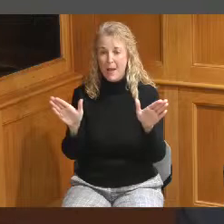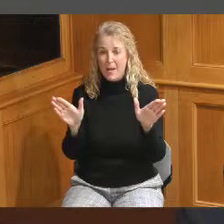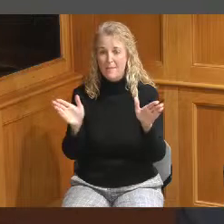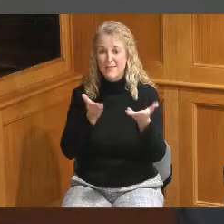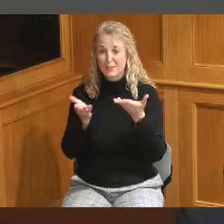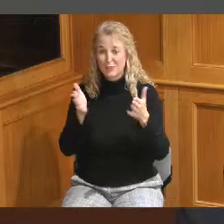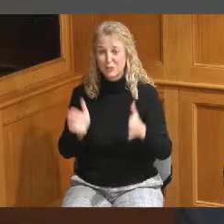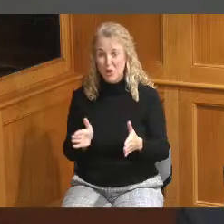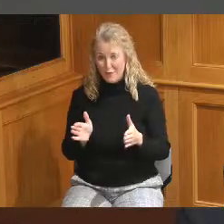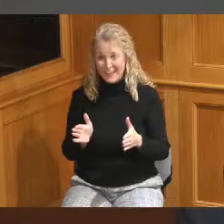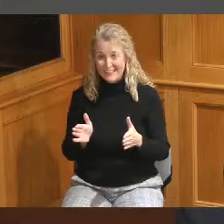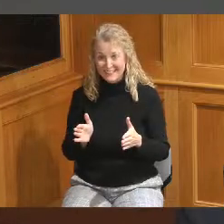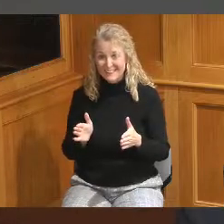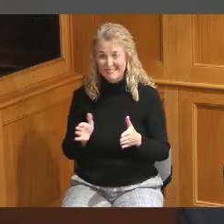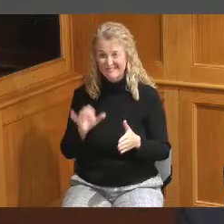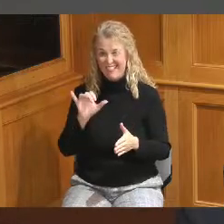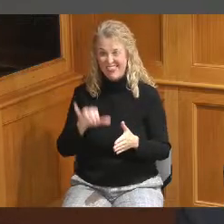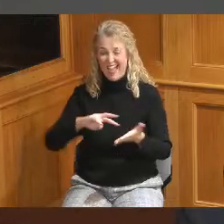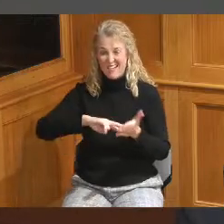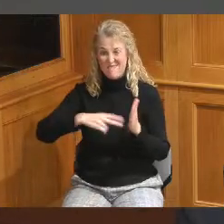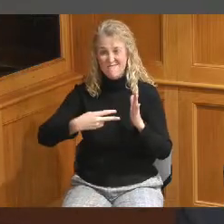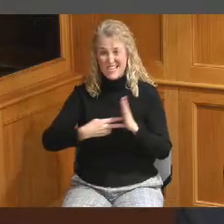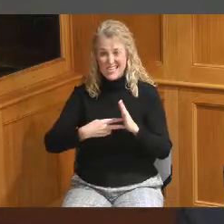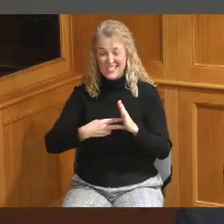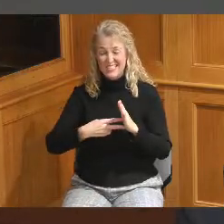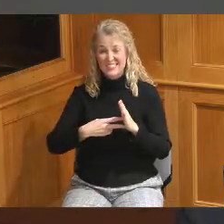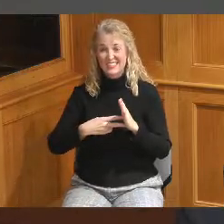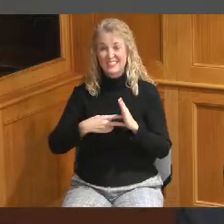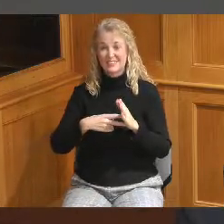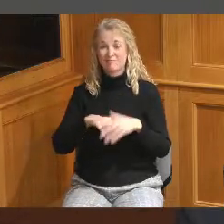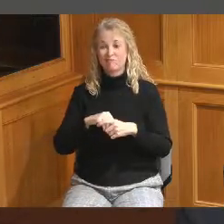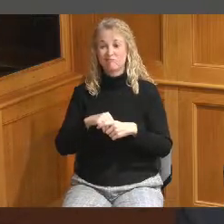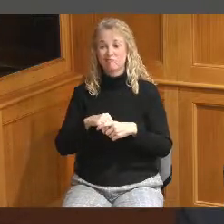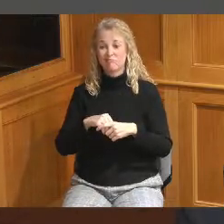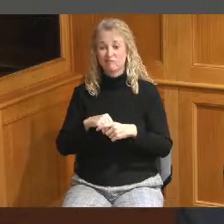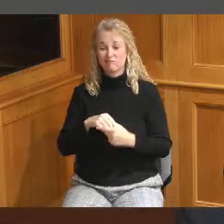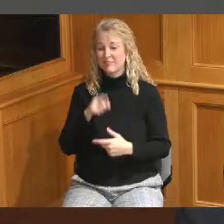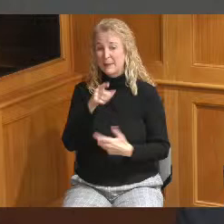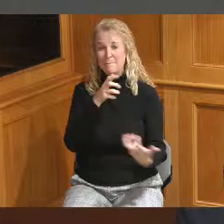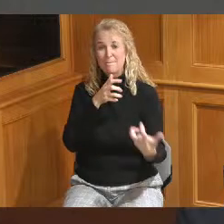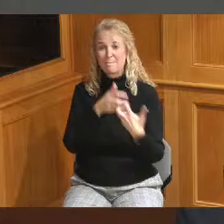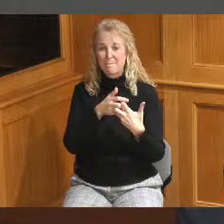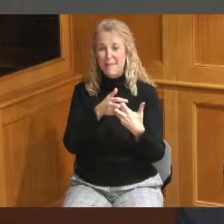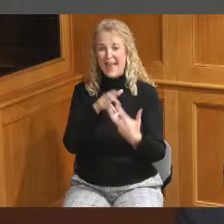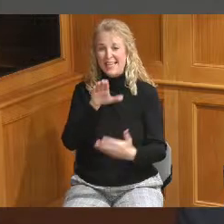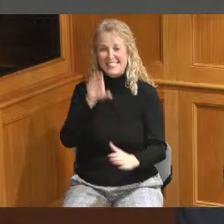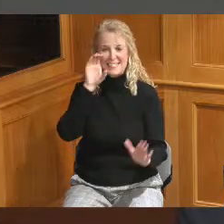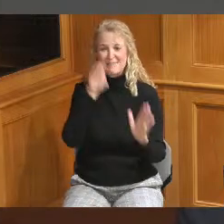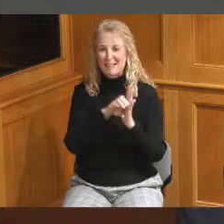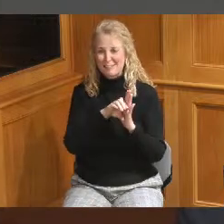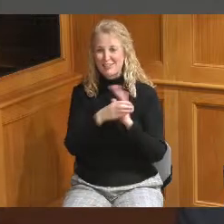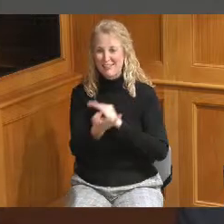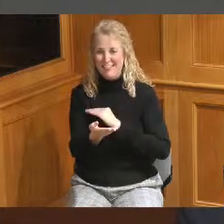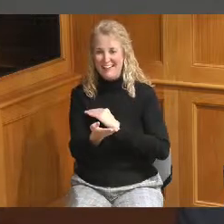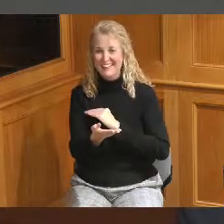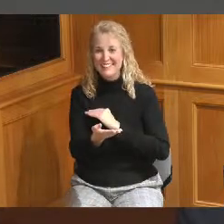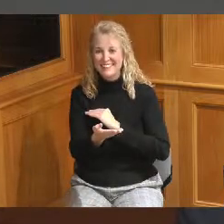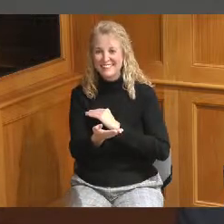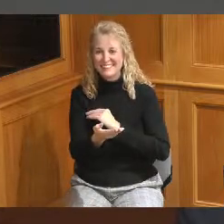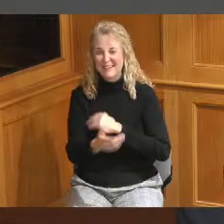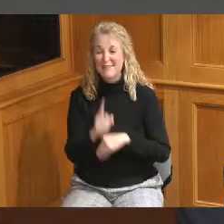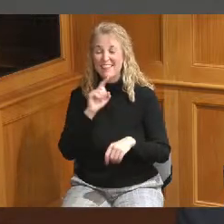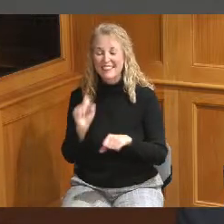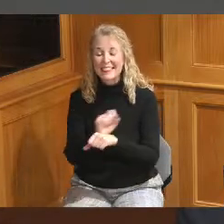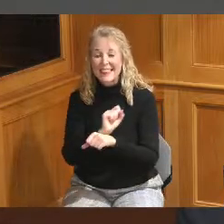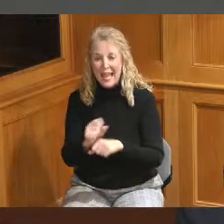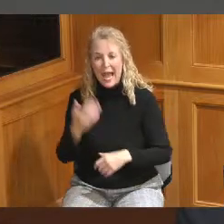type of public servant that the taxpayers of this county would want to see, it's going to have Joe Feldkamp's picture there, because he,